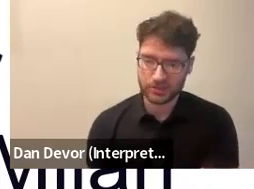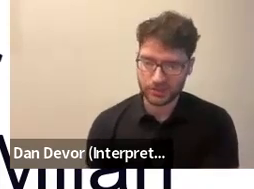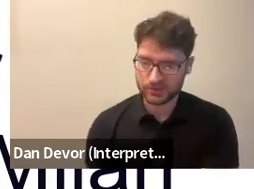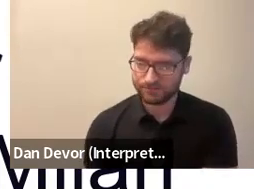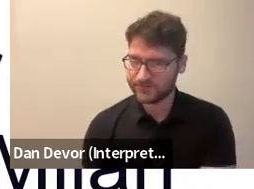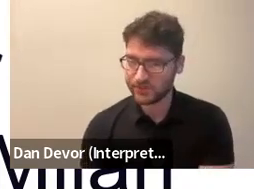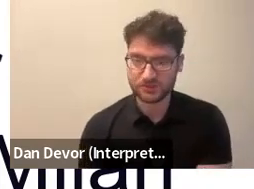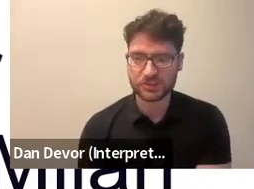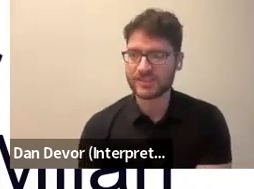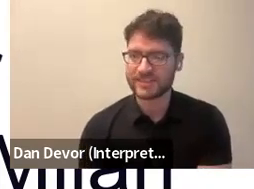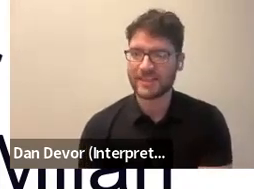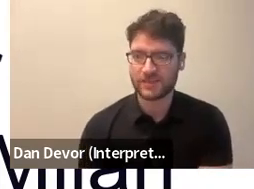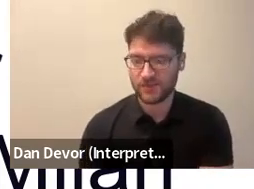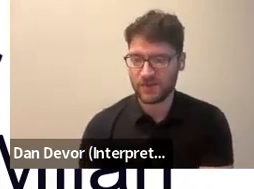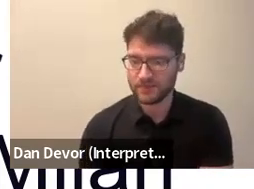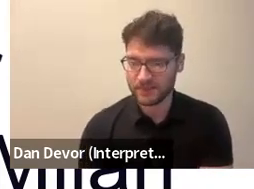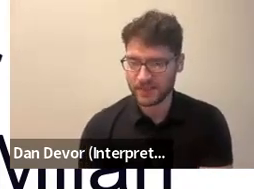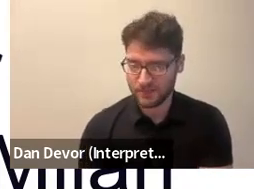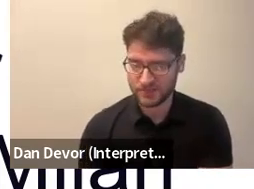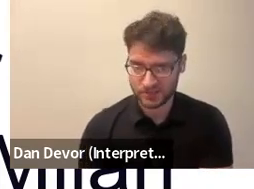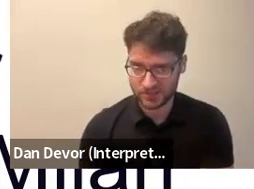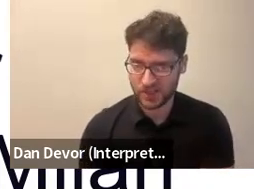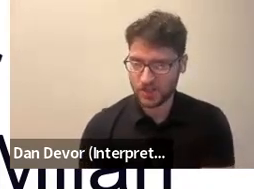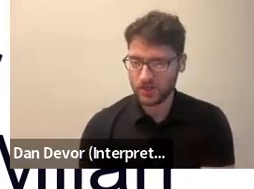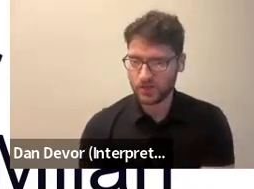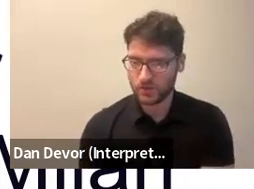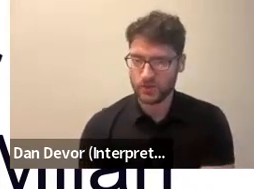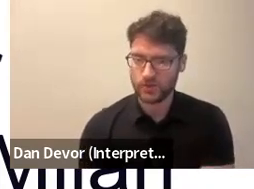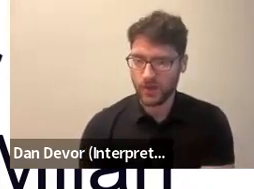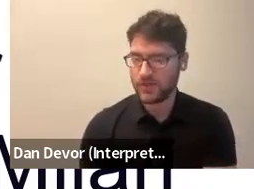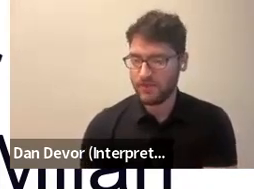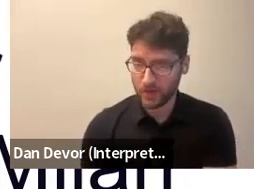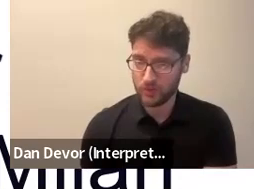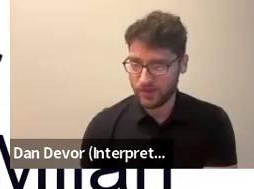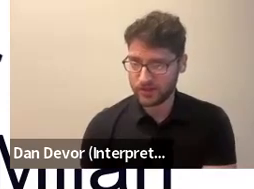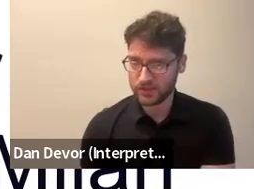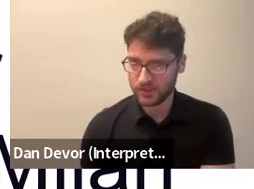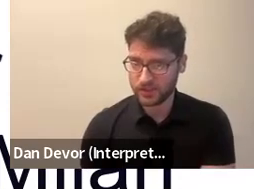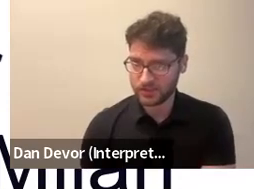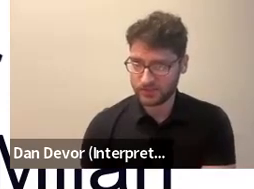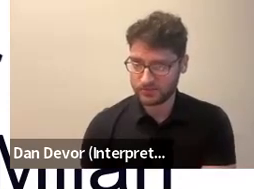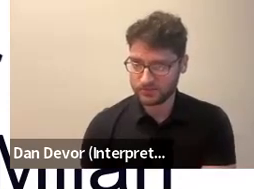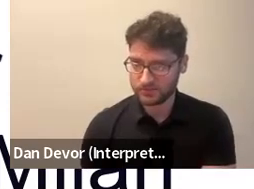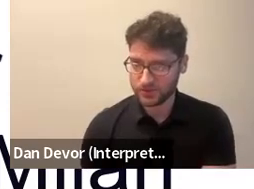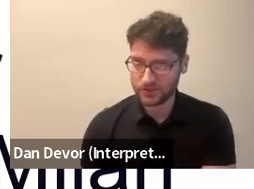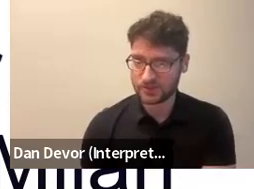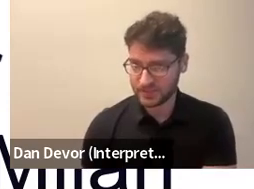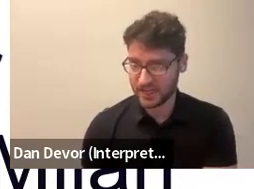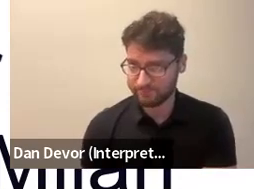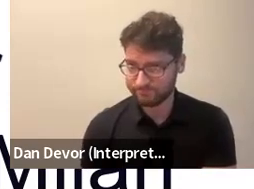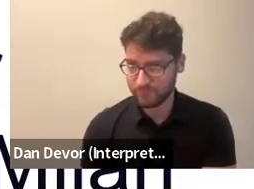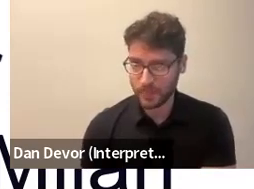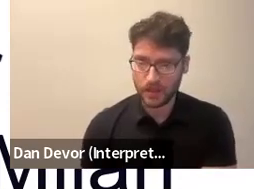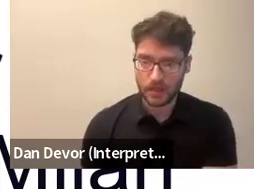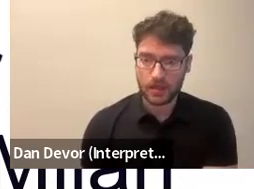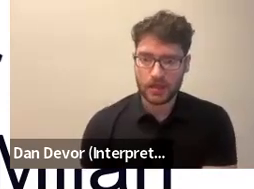a British teacher. So it was just the 6 of them in opposition who thought that the manual method should